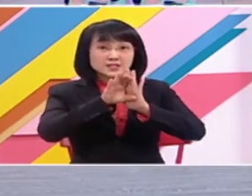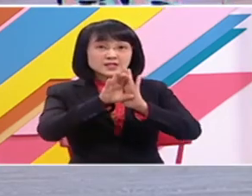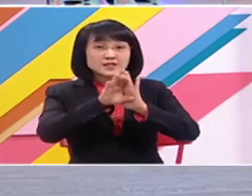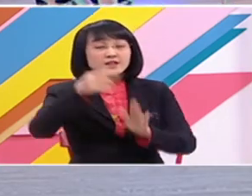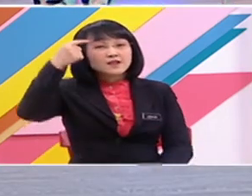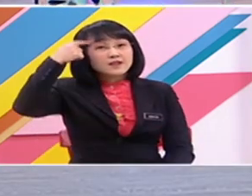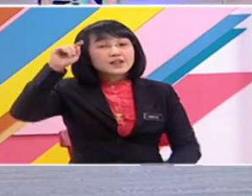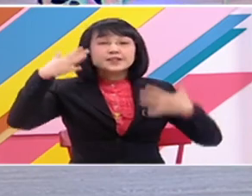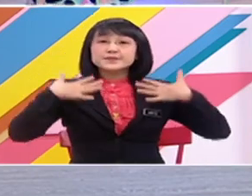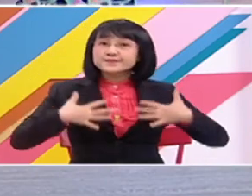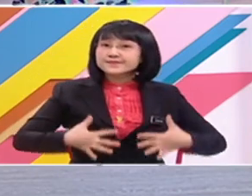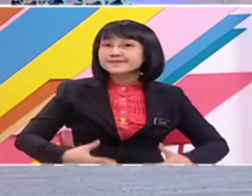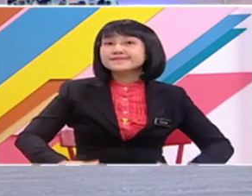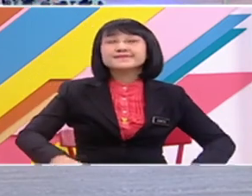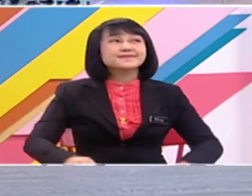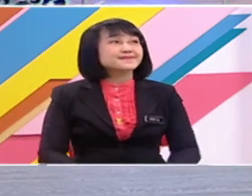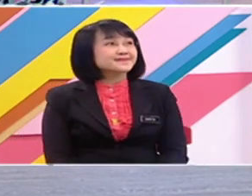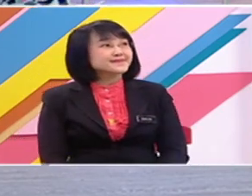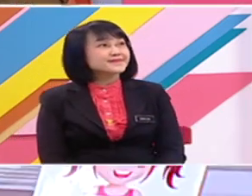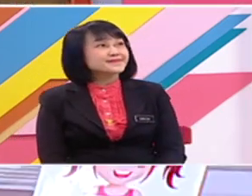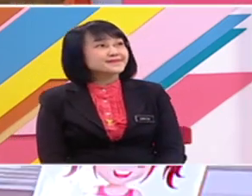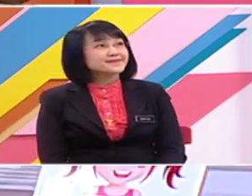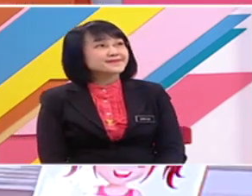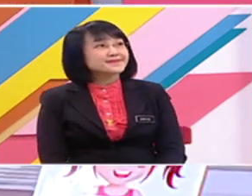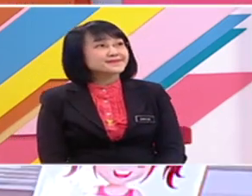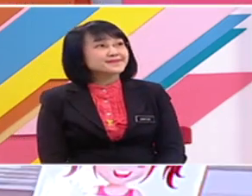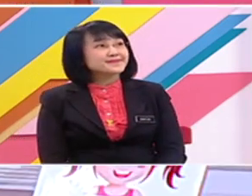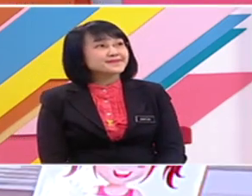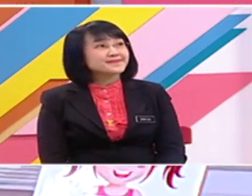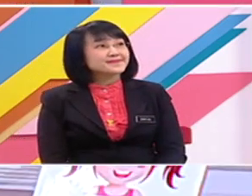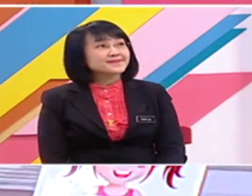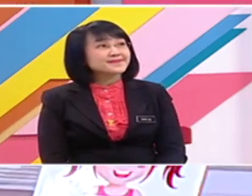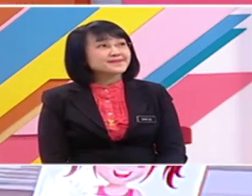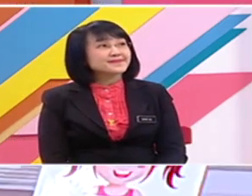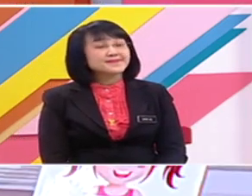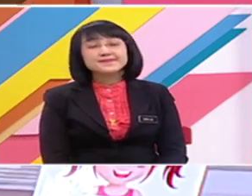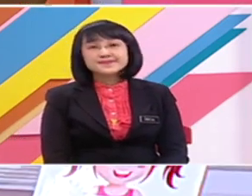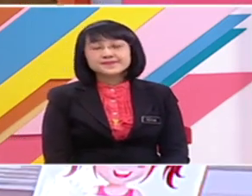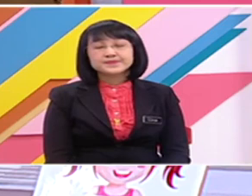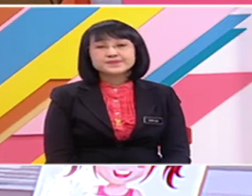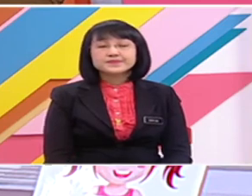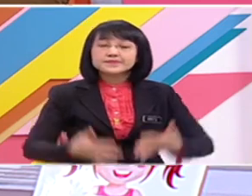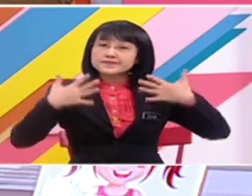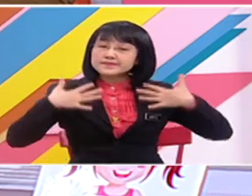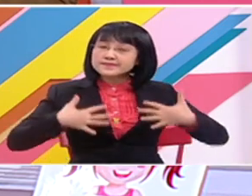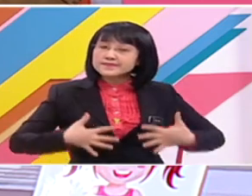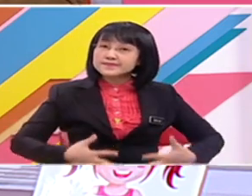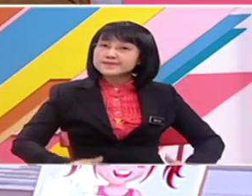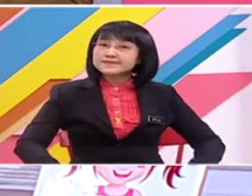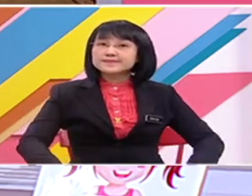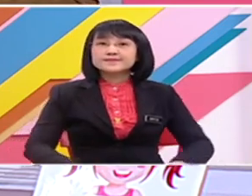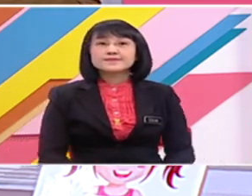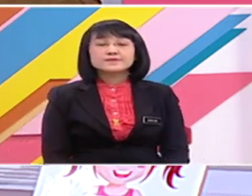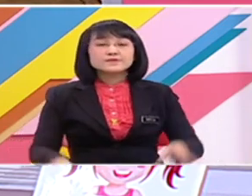dress? Sure. There you go. That means, like you said, what are the characteristics of the dress again? Okay,